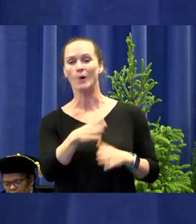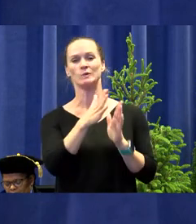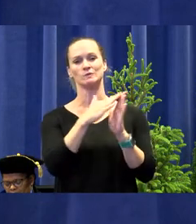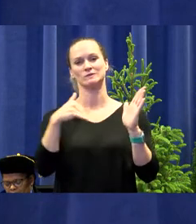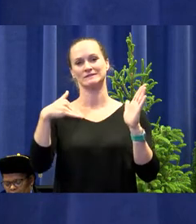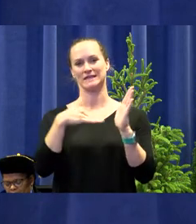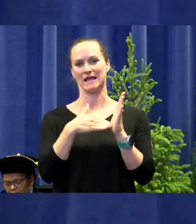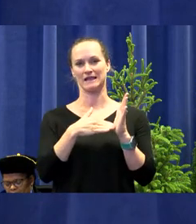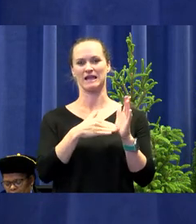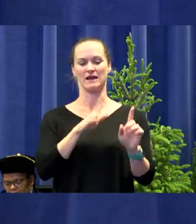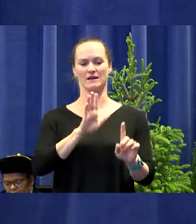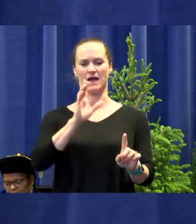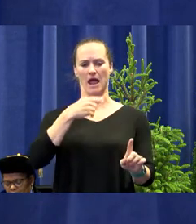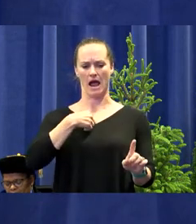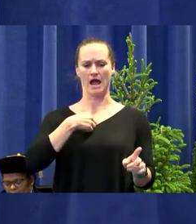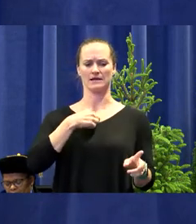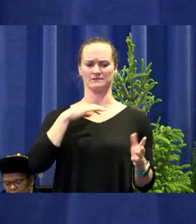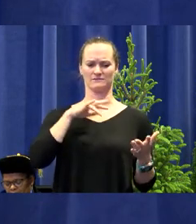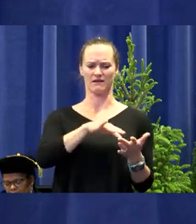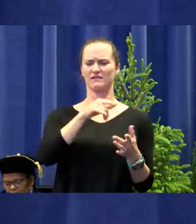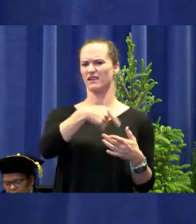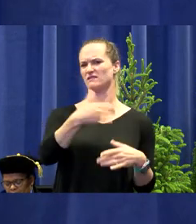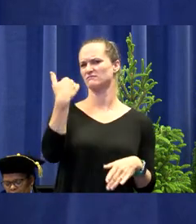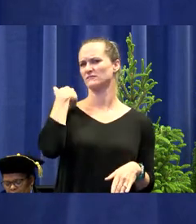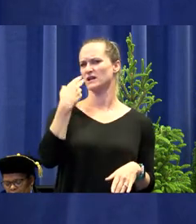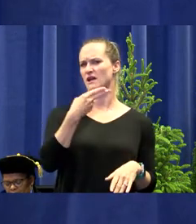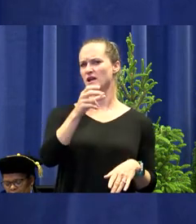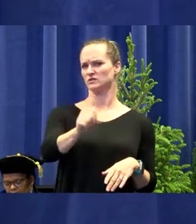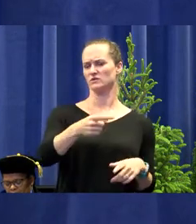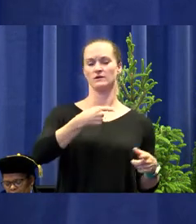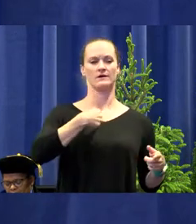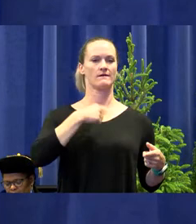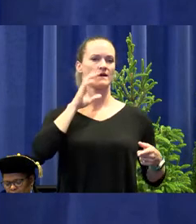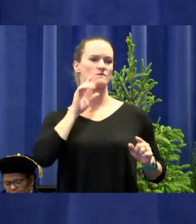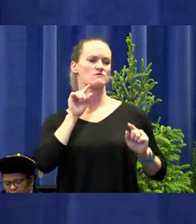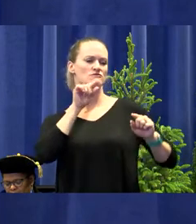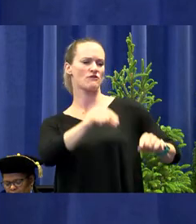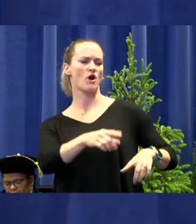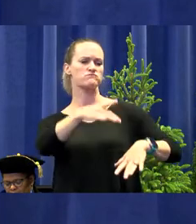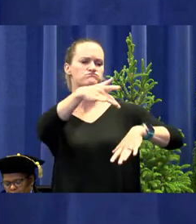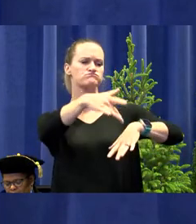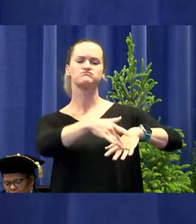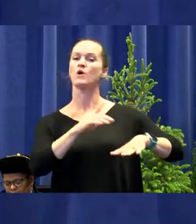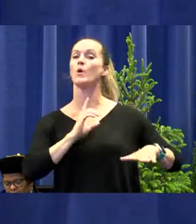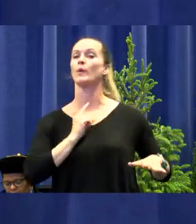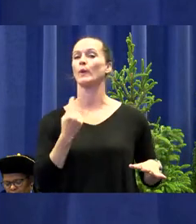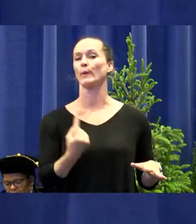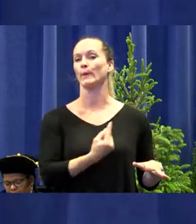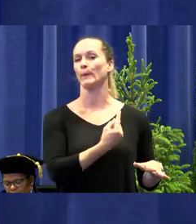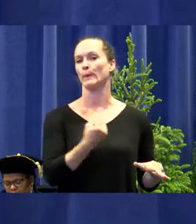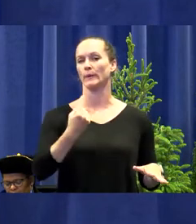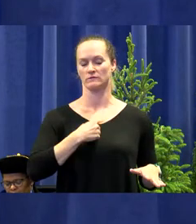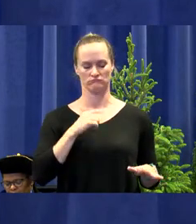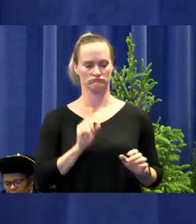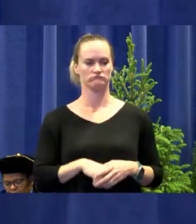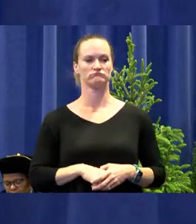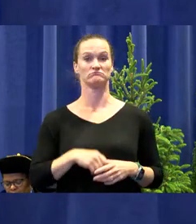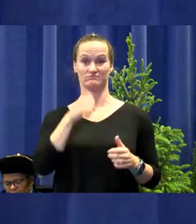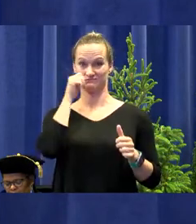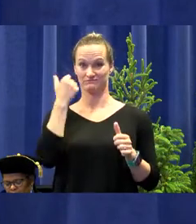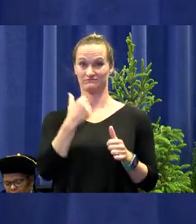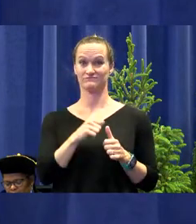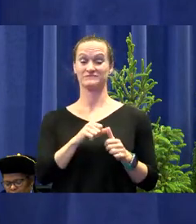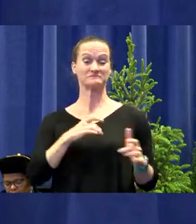studied abroad in high school, and while I was there, I would embark on my first solo trip. I distinctly remember being